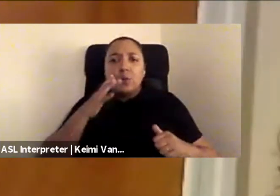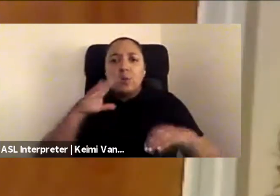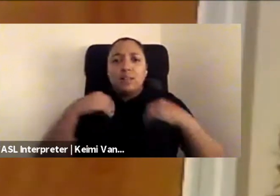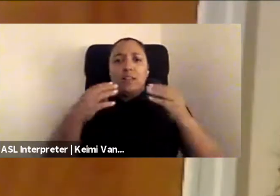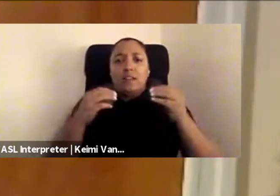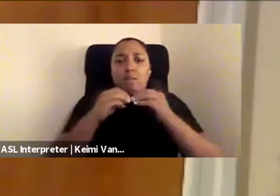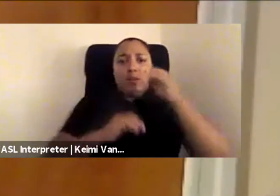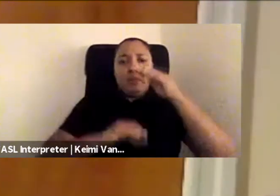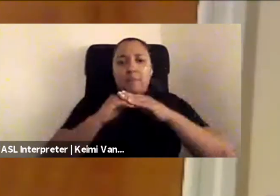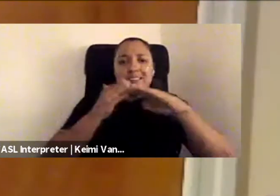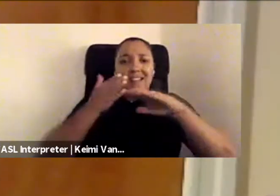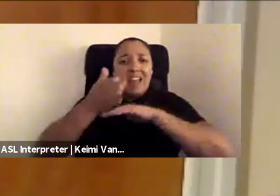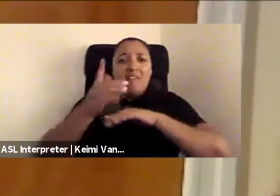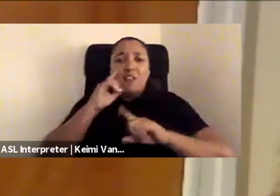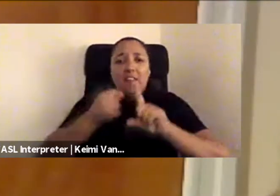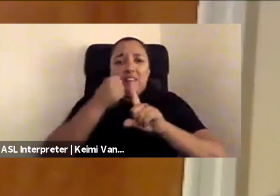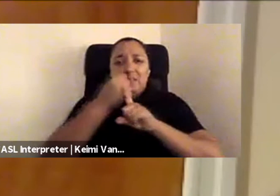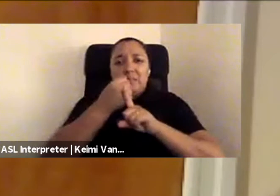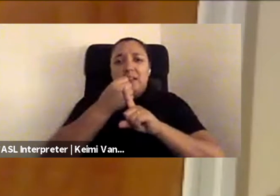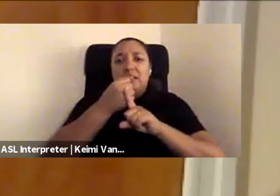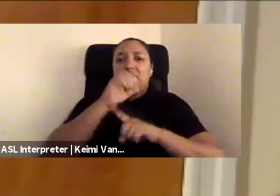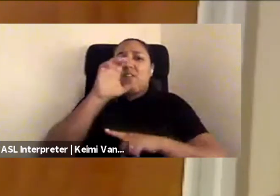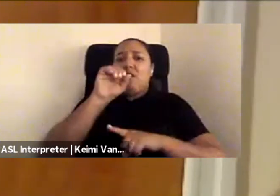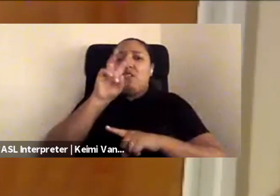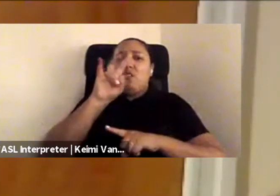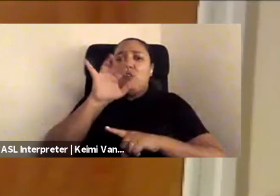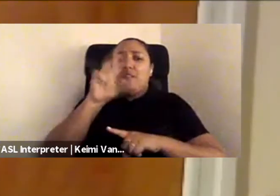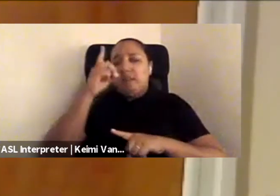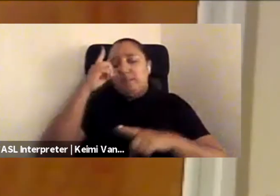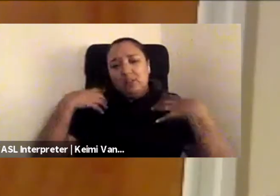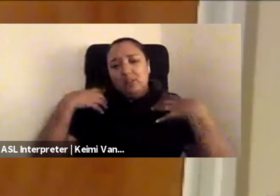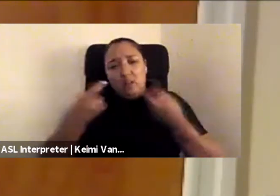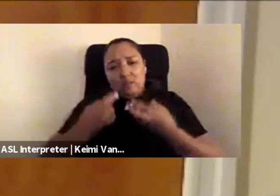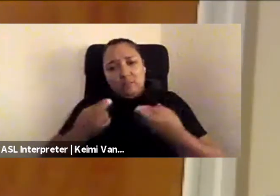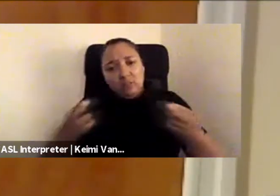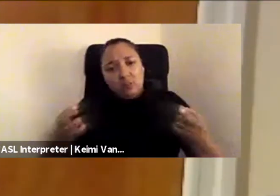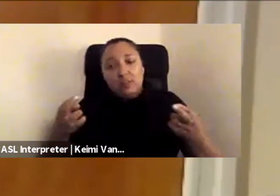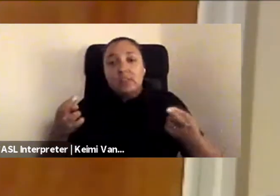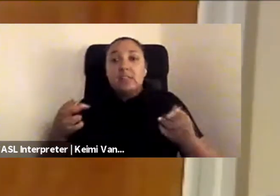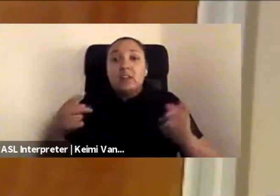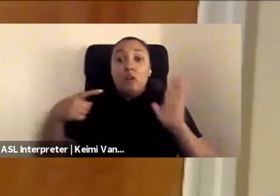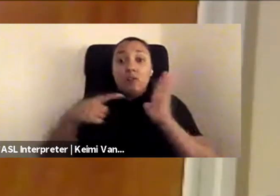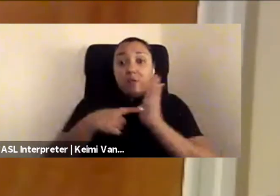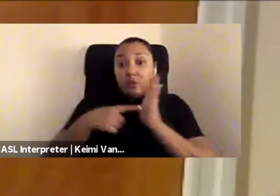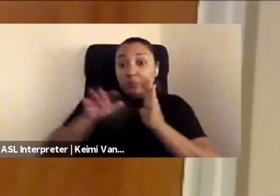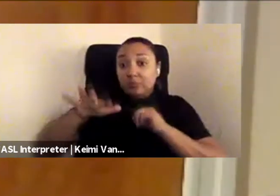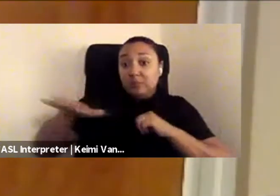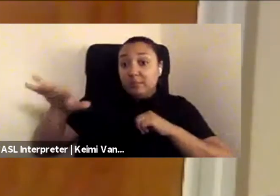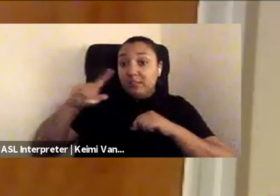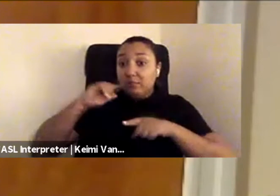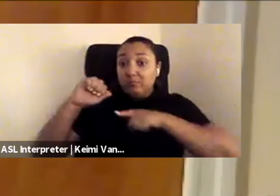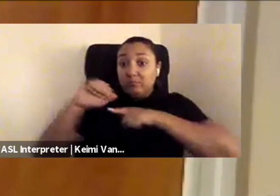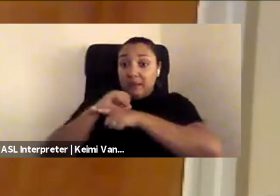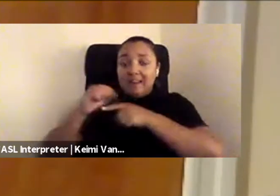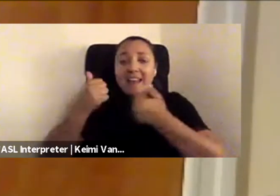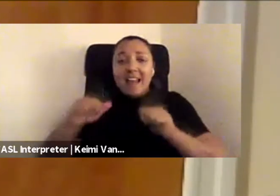after the impact of COVID, mental health resources, affordable studio spaces, anything that you're looking for or anything that you